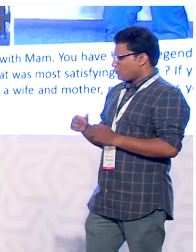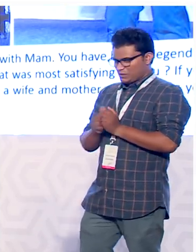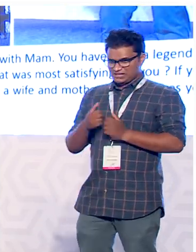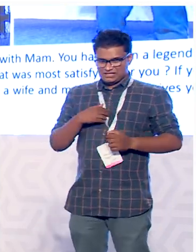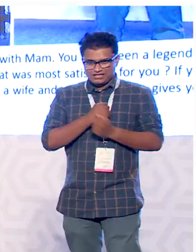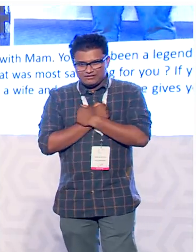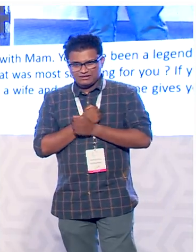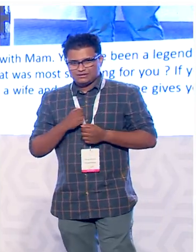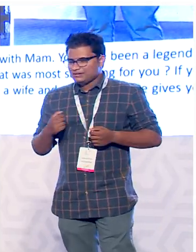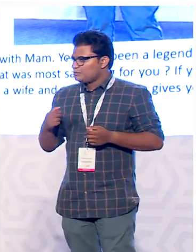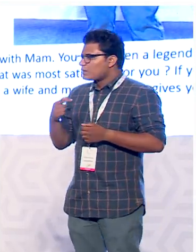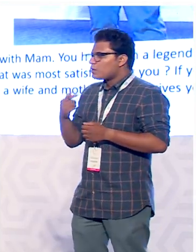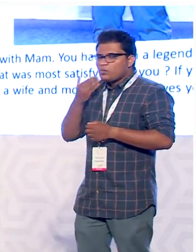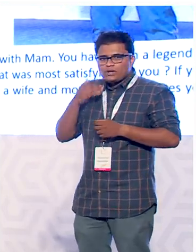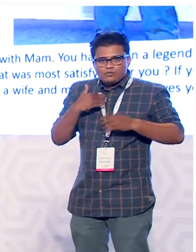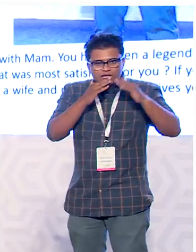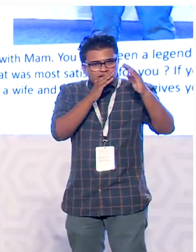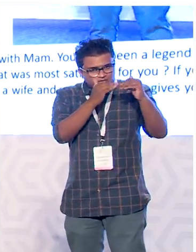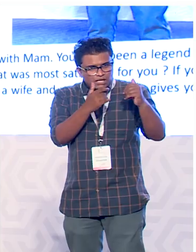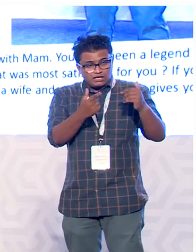When you don't expect it, you get love.